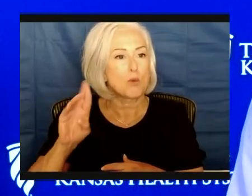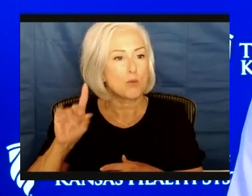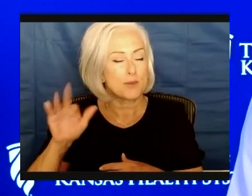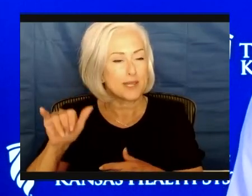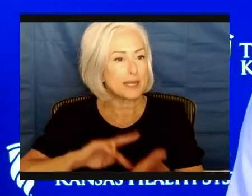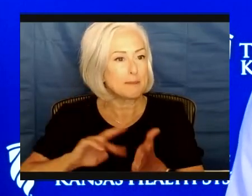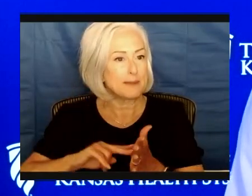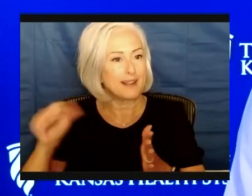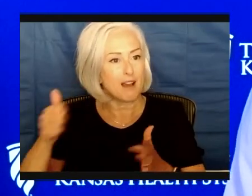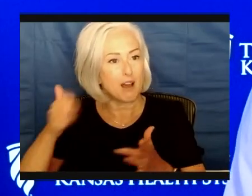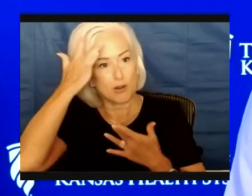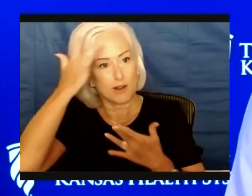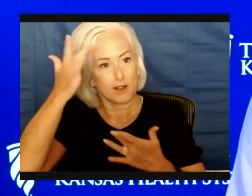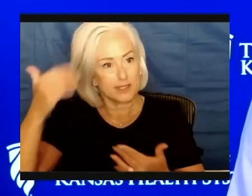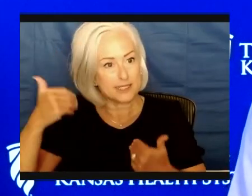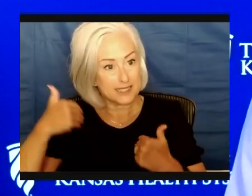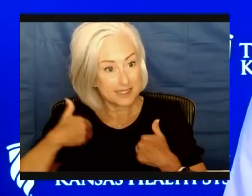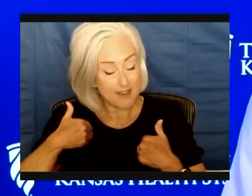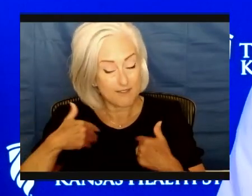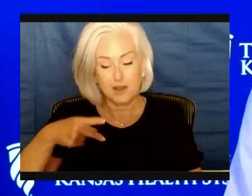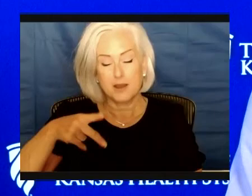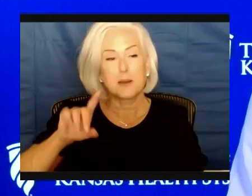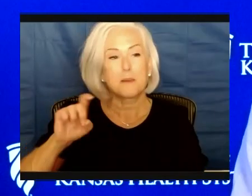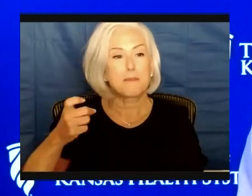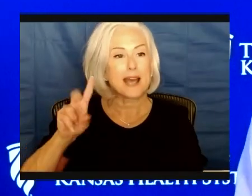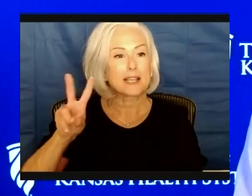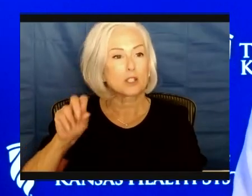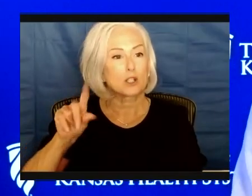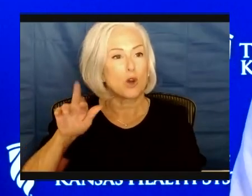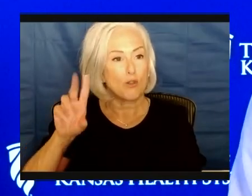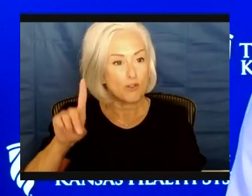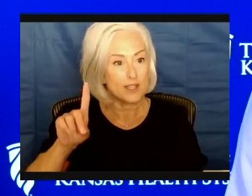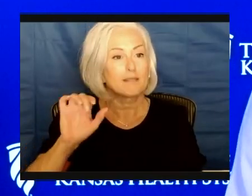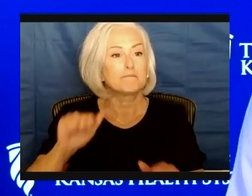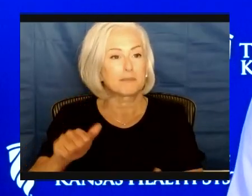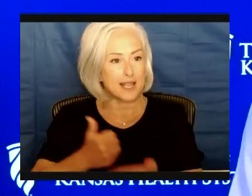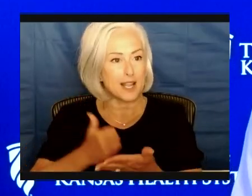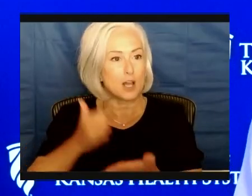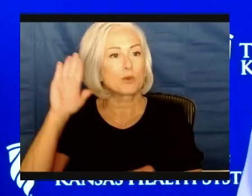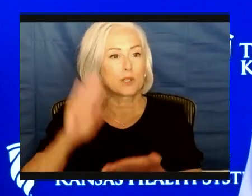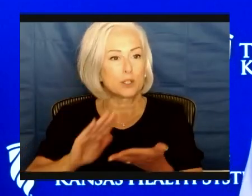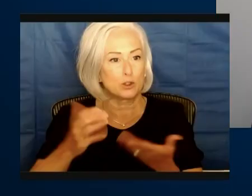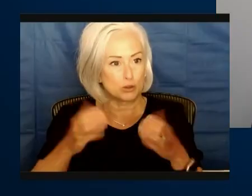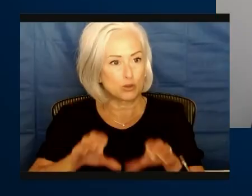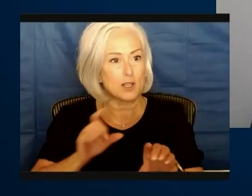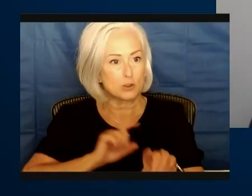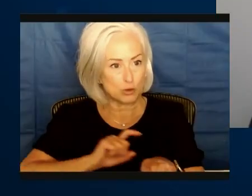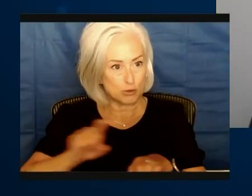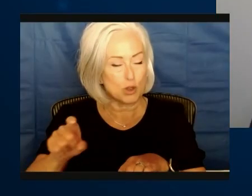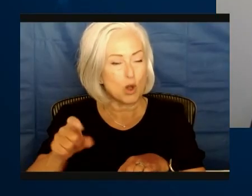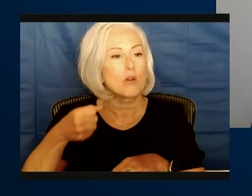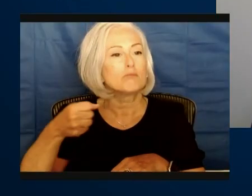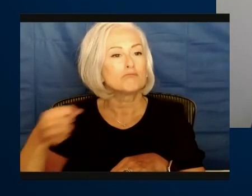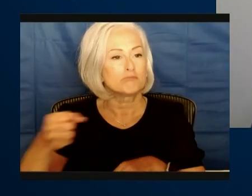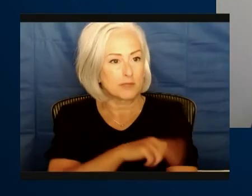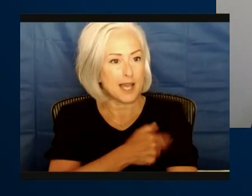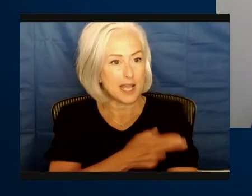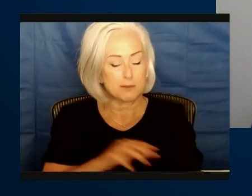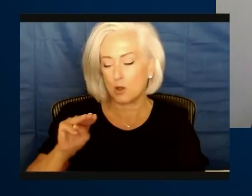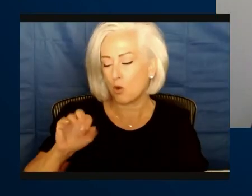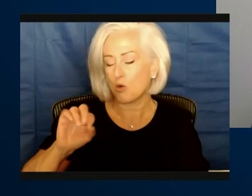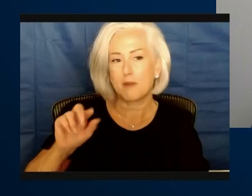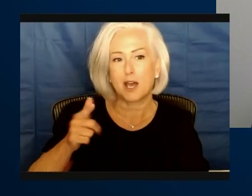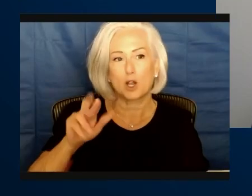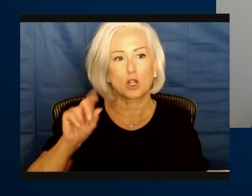outpatient therapy, can help reduce your hospitalization. And of course, an alternative therapy is that monoclonal antibody as well. Yeah, it does work. Okay, Jess, anything else?